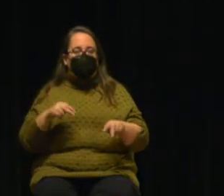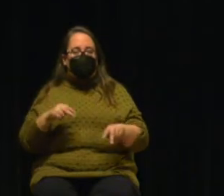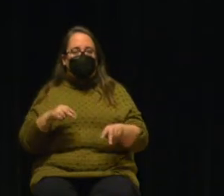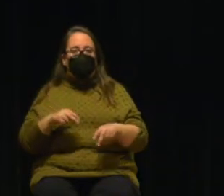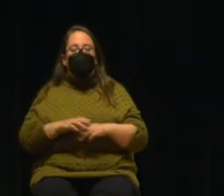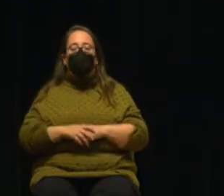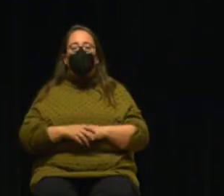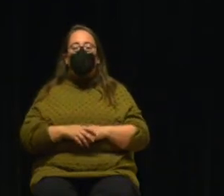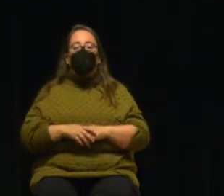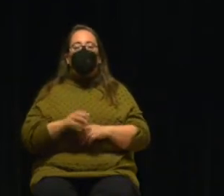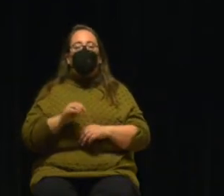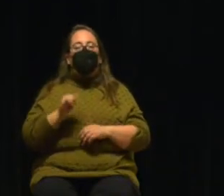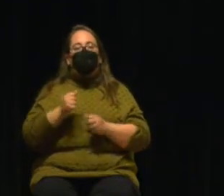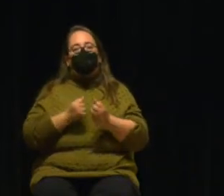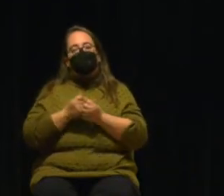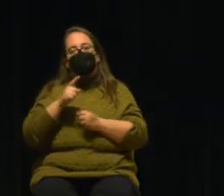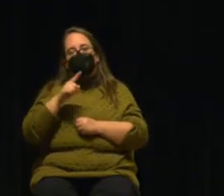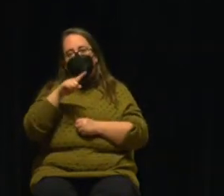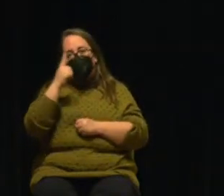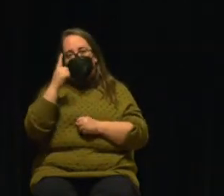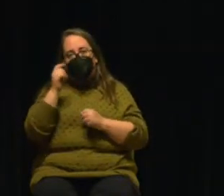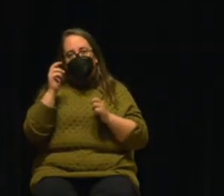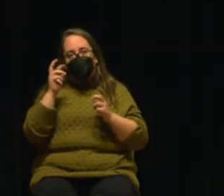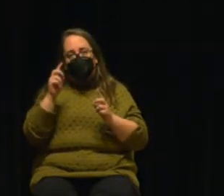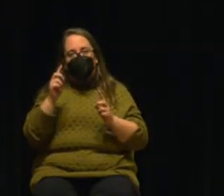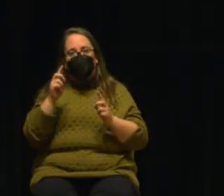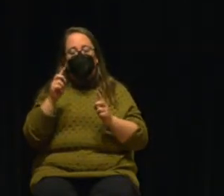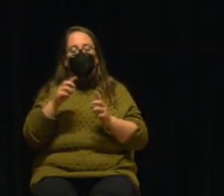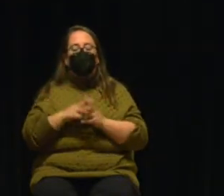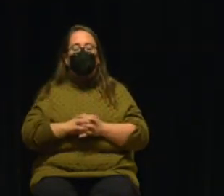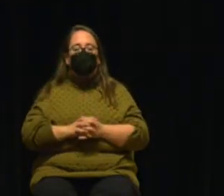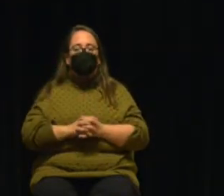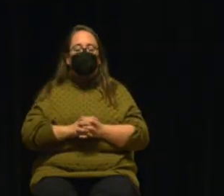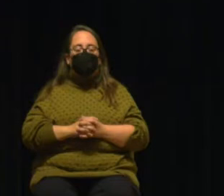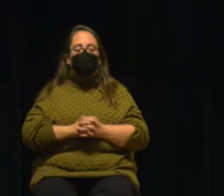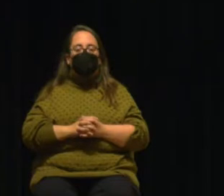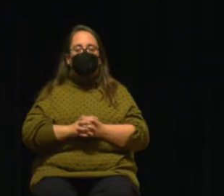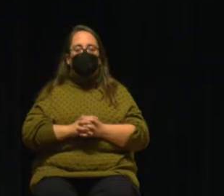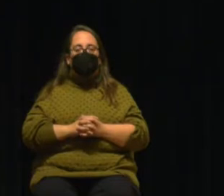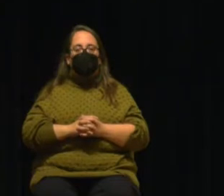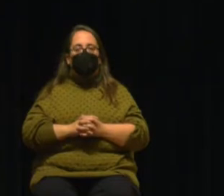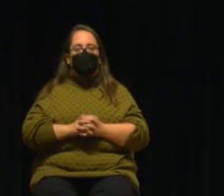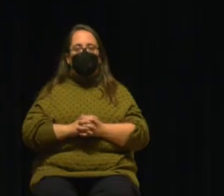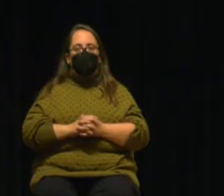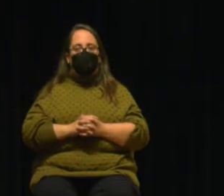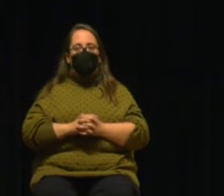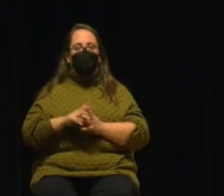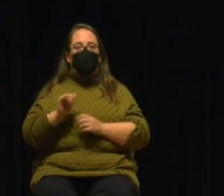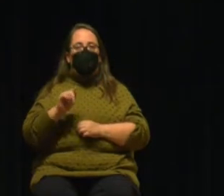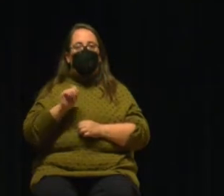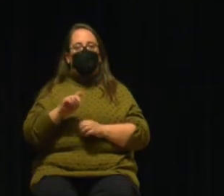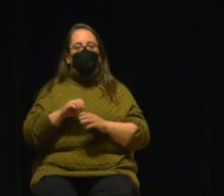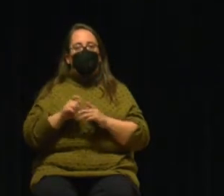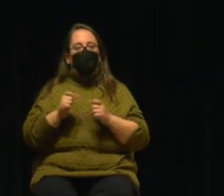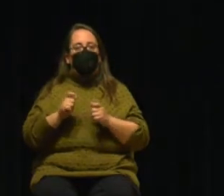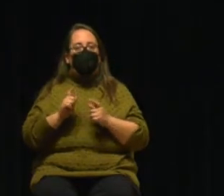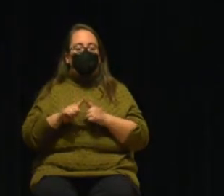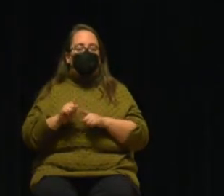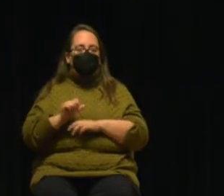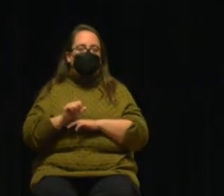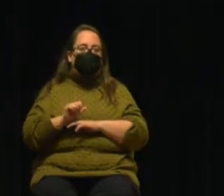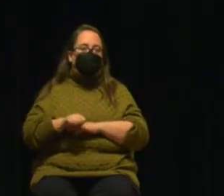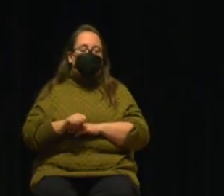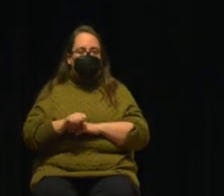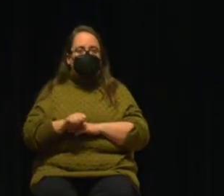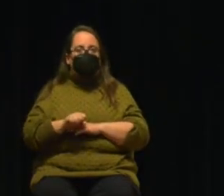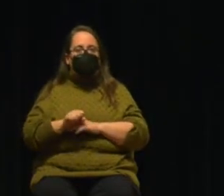He also, of course, was an advocate for Black education, which was a similarly tool in this attempt to overcome white supremacy.